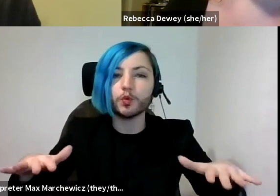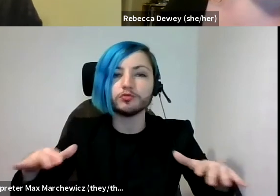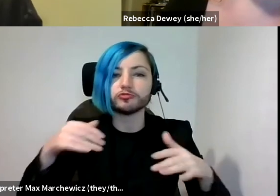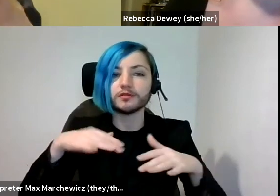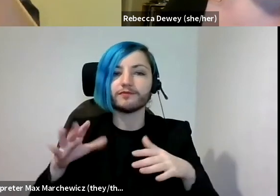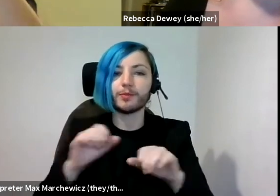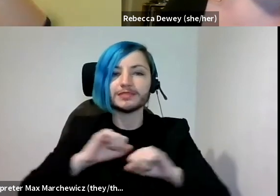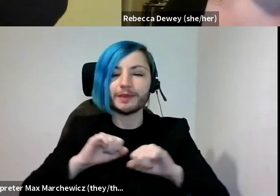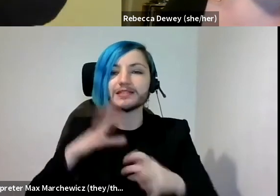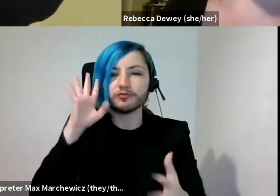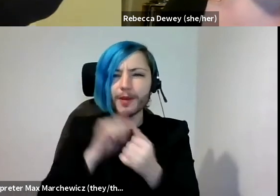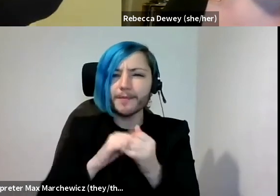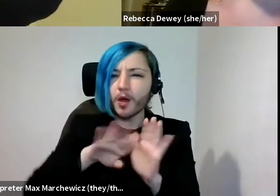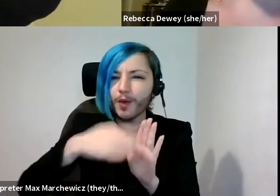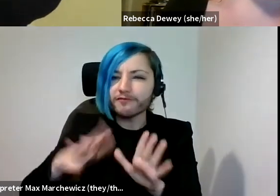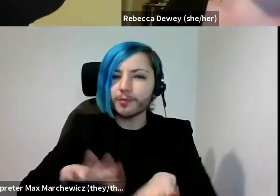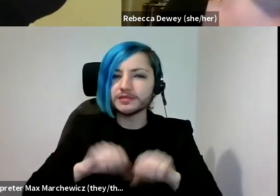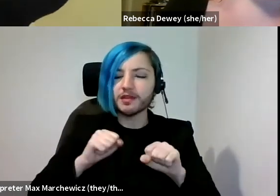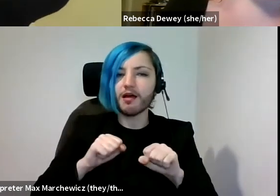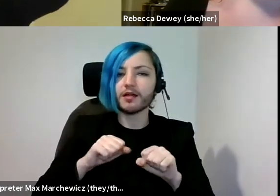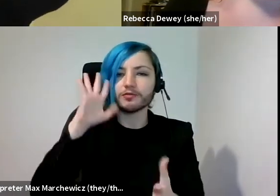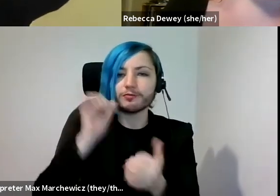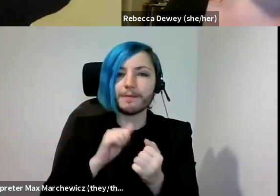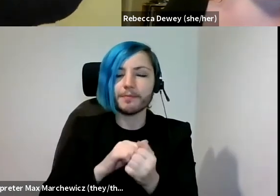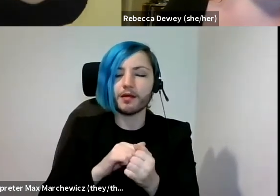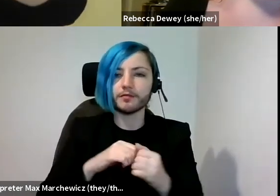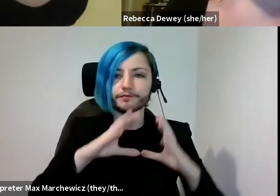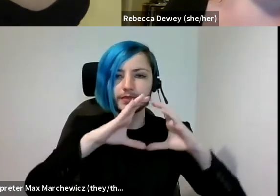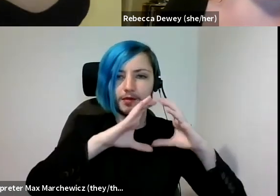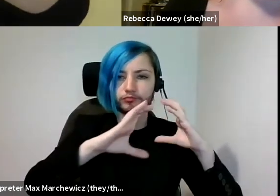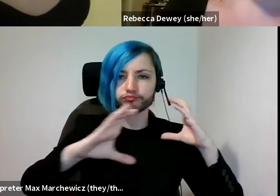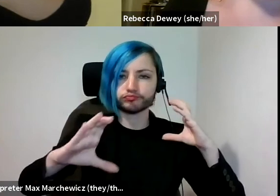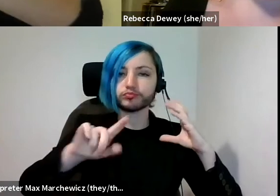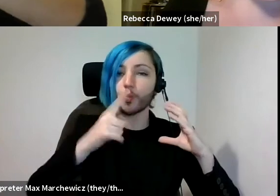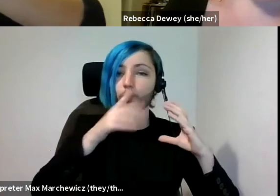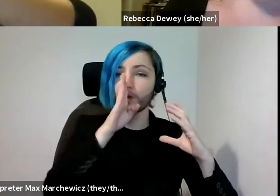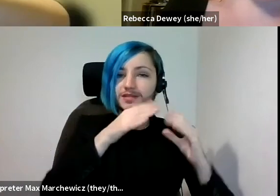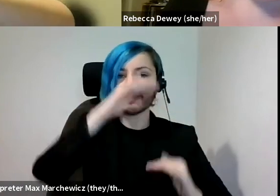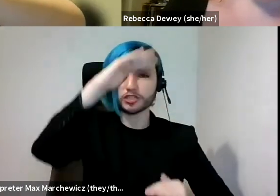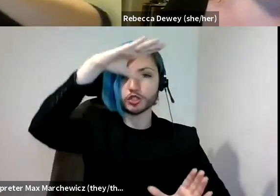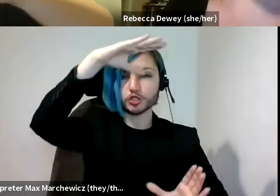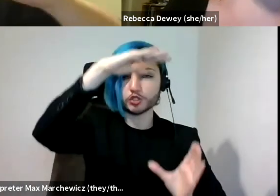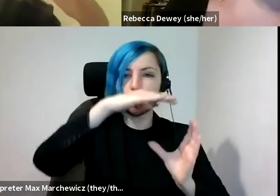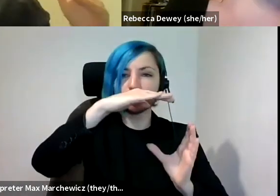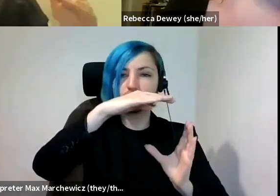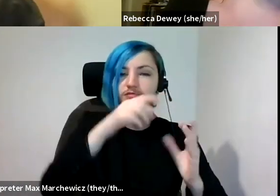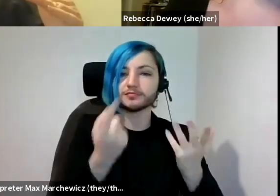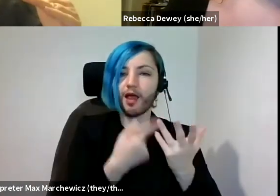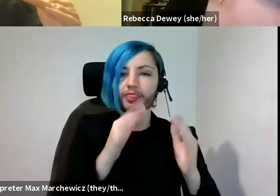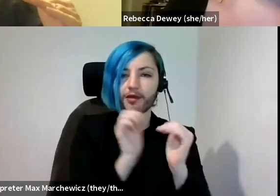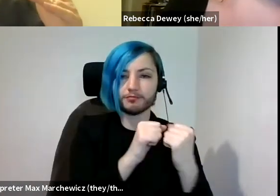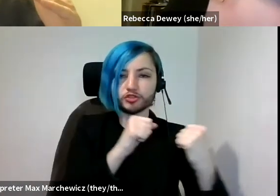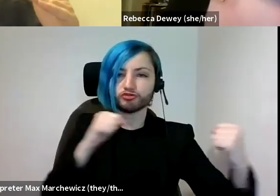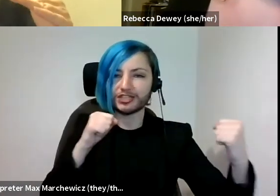had at the beginning, remember, it squashes in one direction whilst it simultaneously stretches in